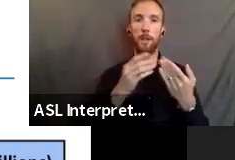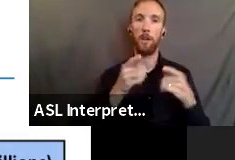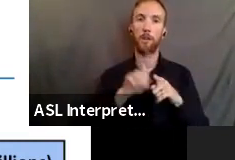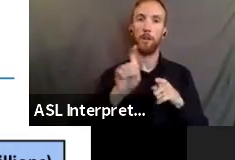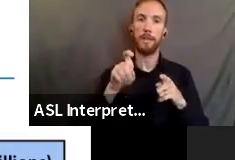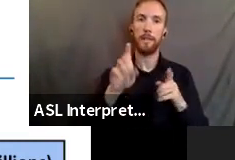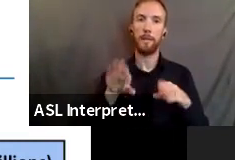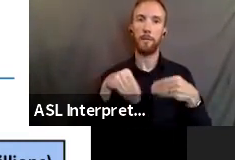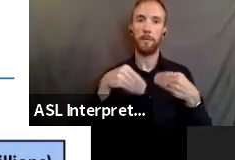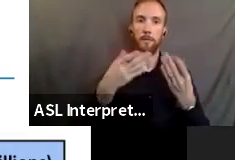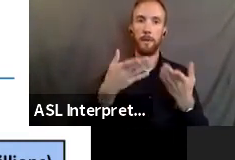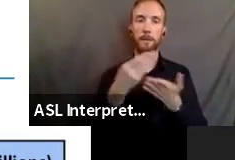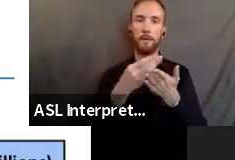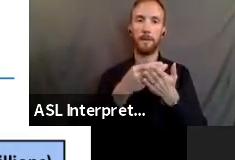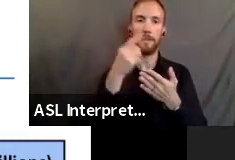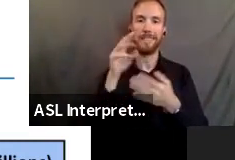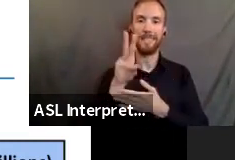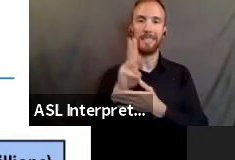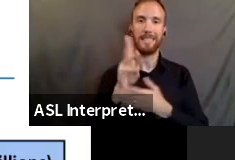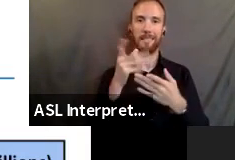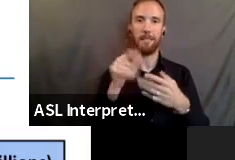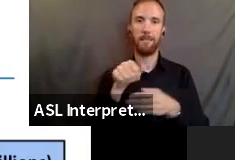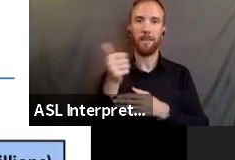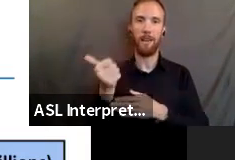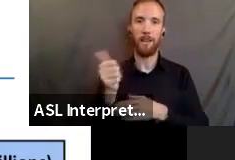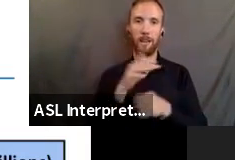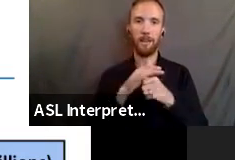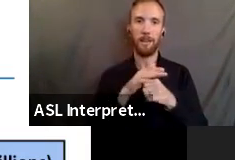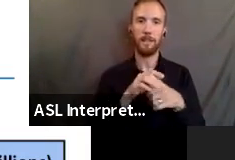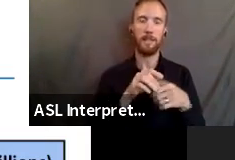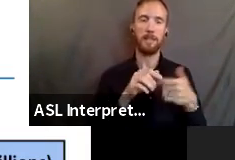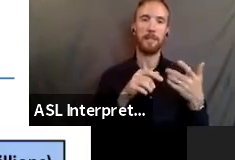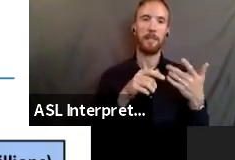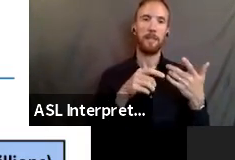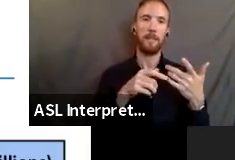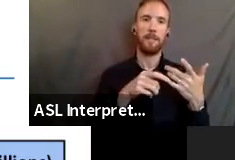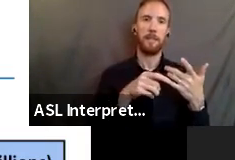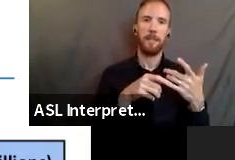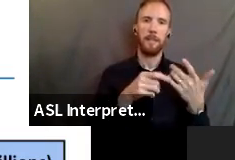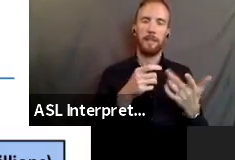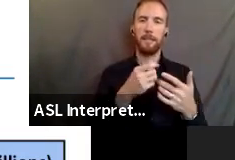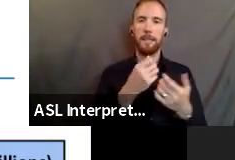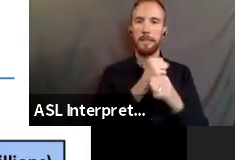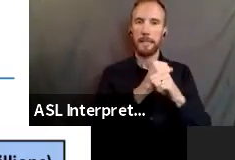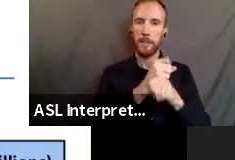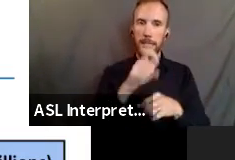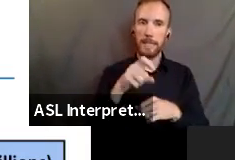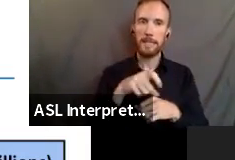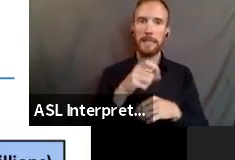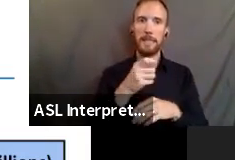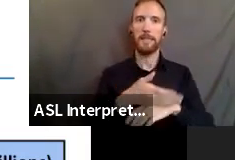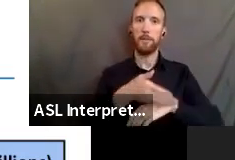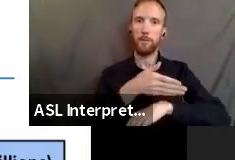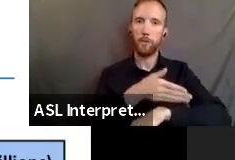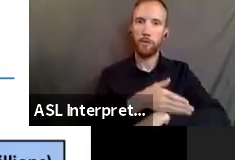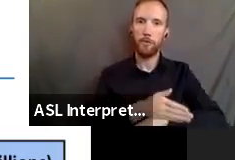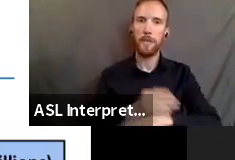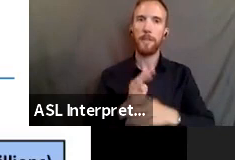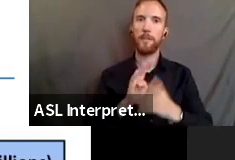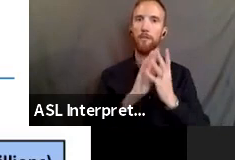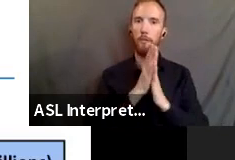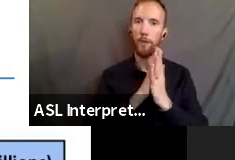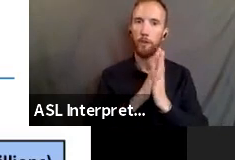areas which is the critical facility needs interior improvements programmatic investments overcrowding relief site